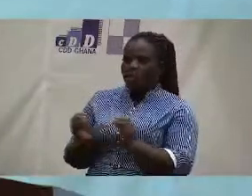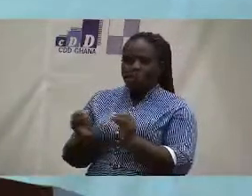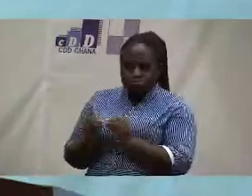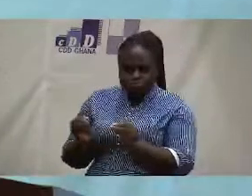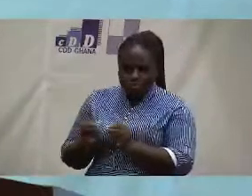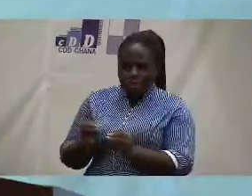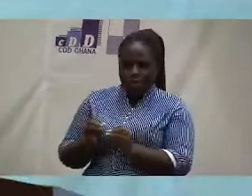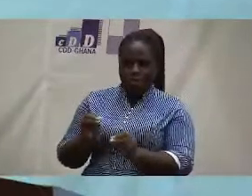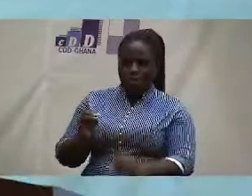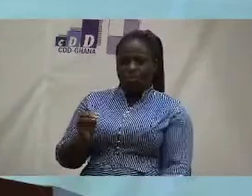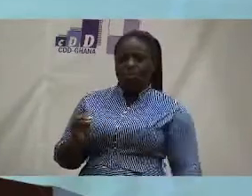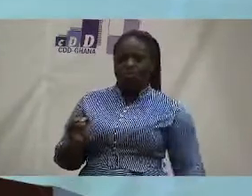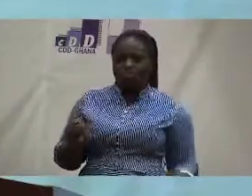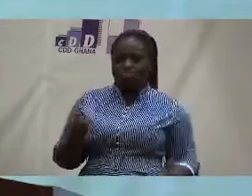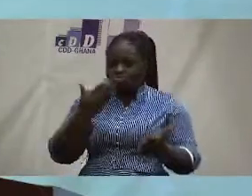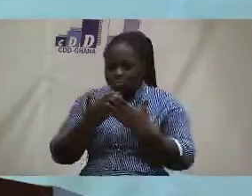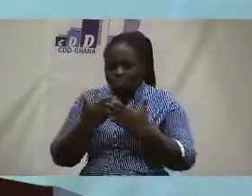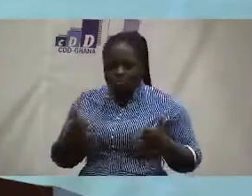ethics,